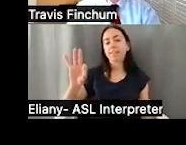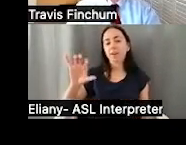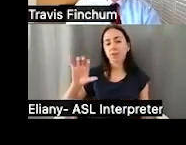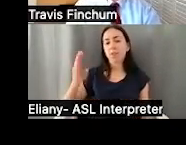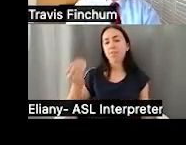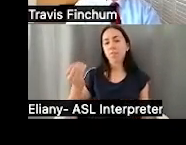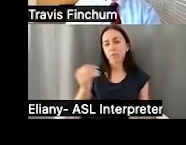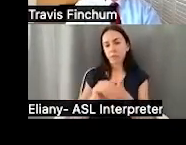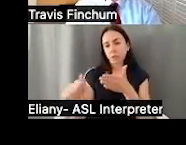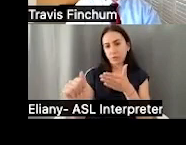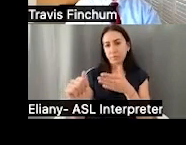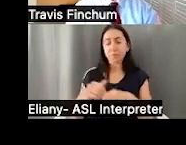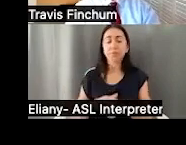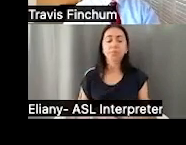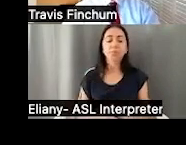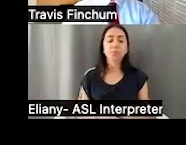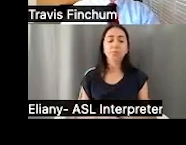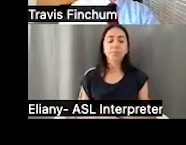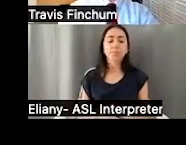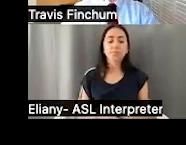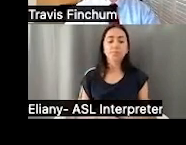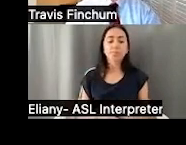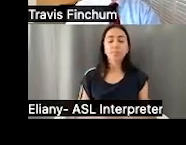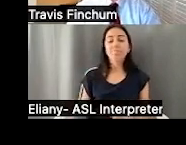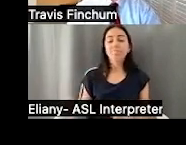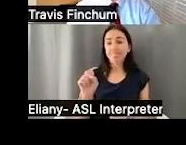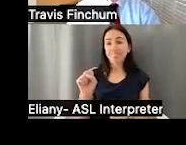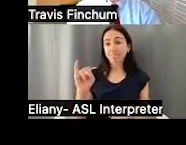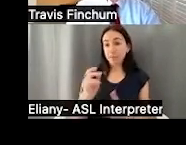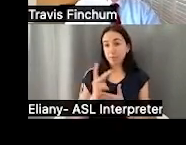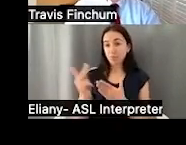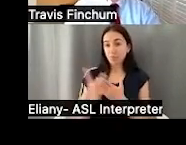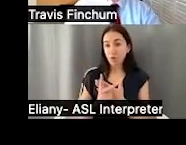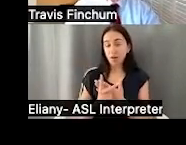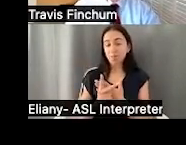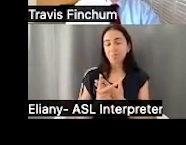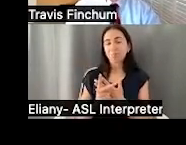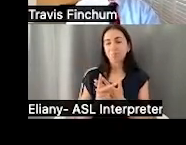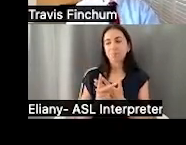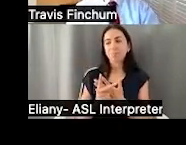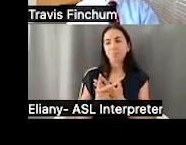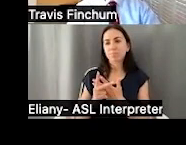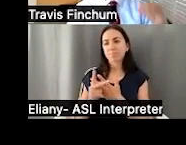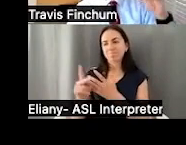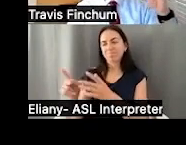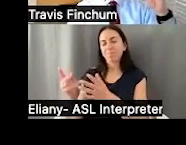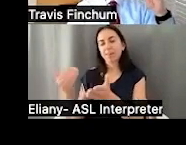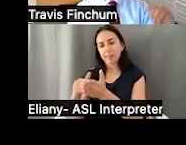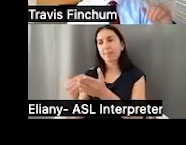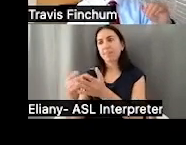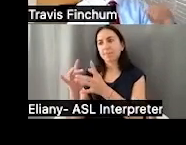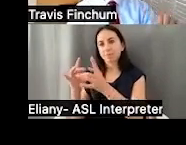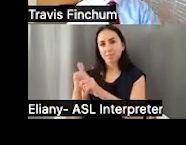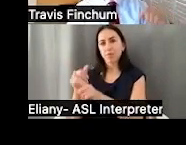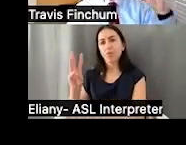$914. And so because the SSI program is a welfare-based program, I mentioned this before, it has